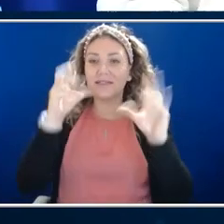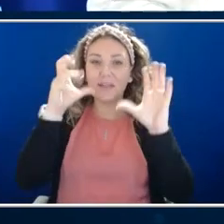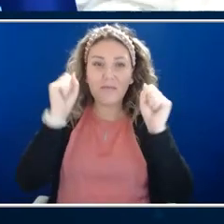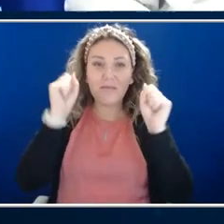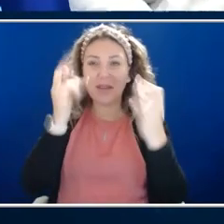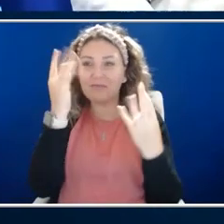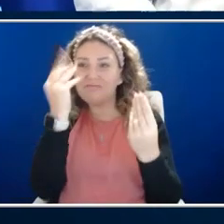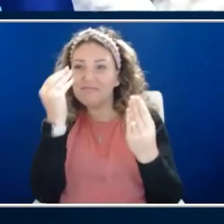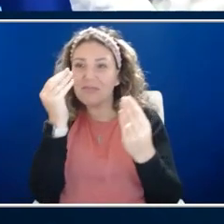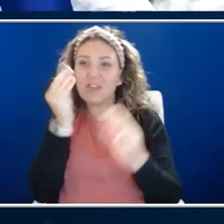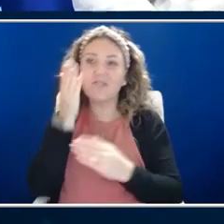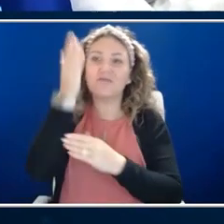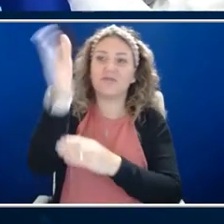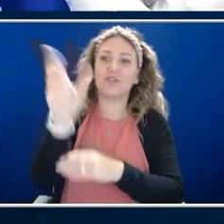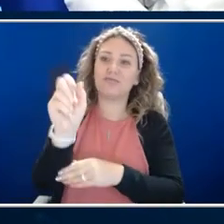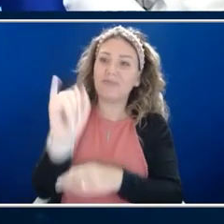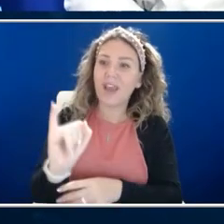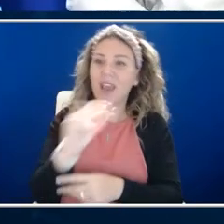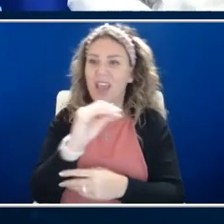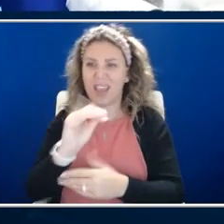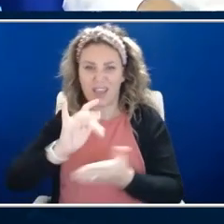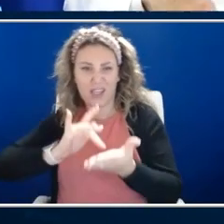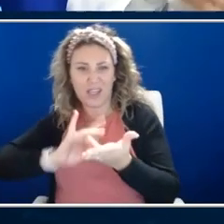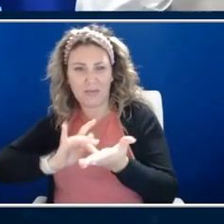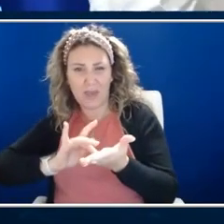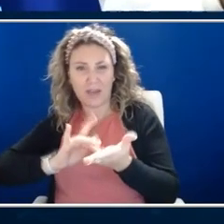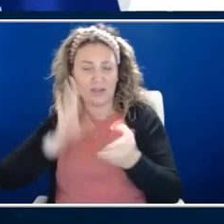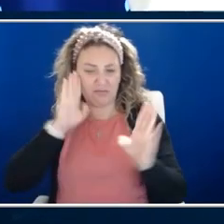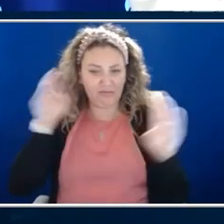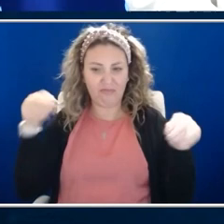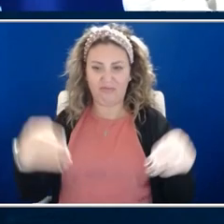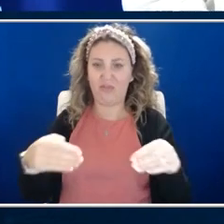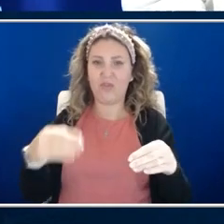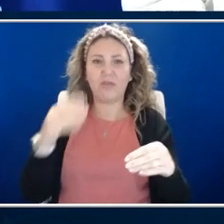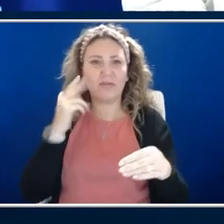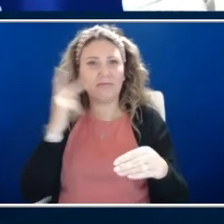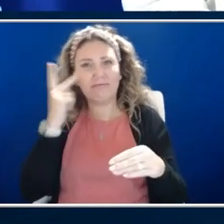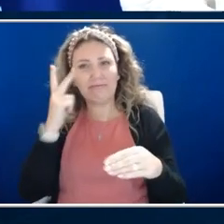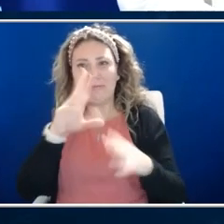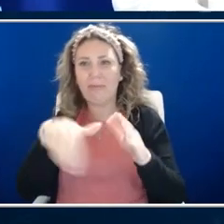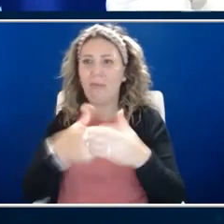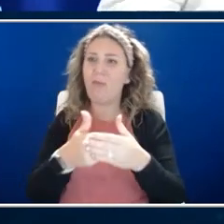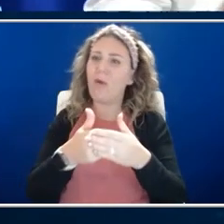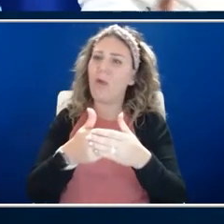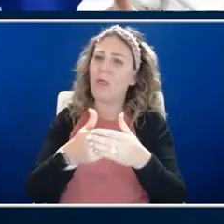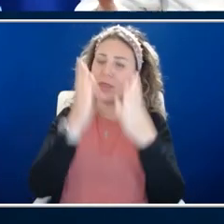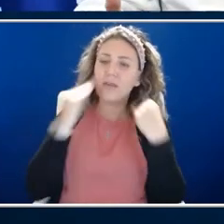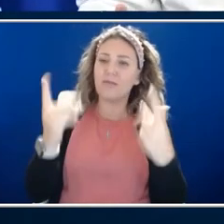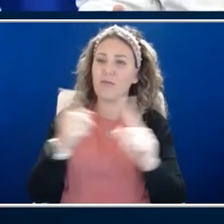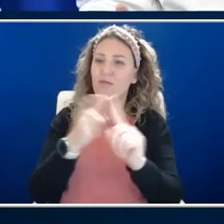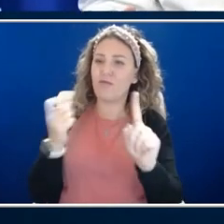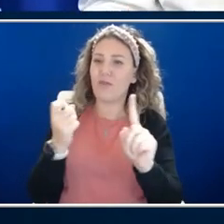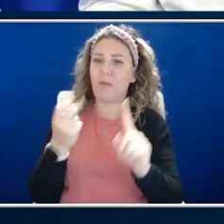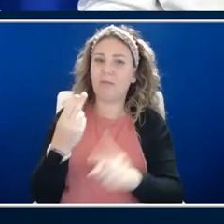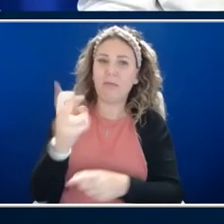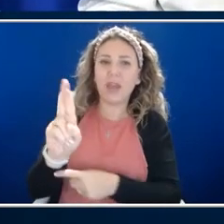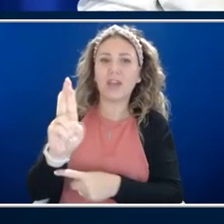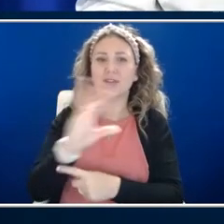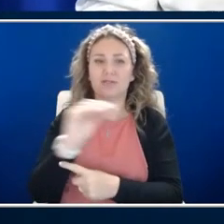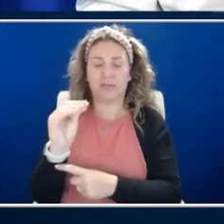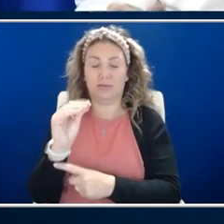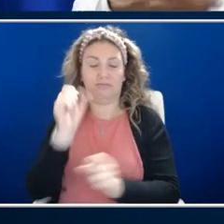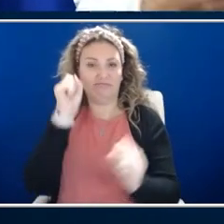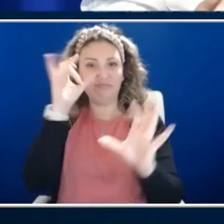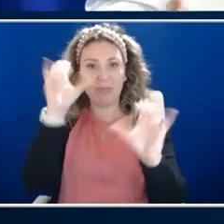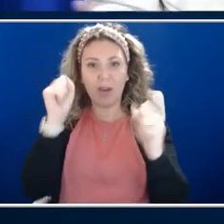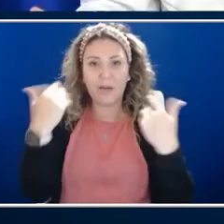AI in medicine is, because you sort of hearkened at it here about, look at all the information we've gotten in the EHR. And I'm fascinated. So I